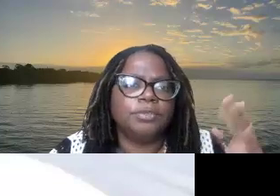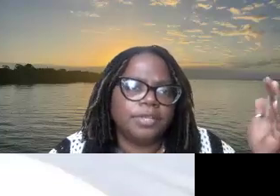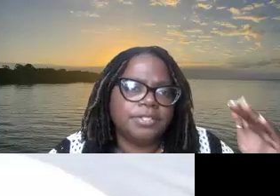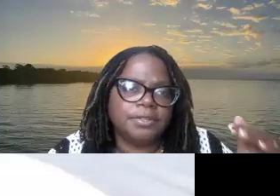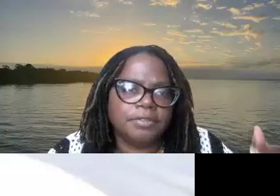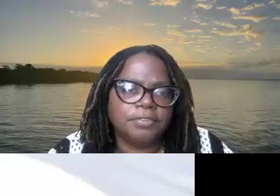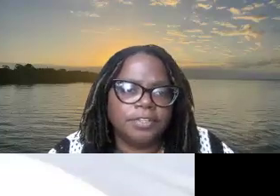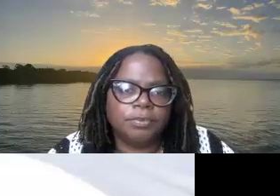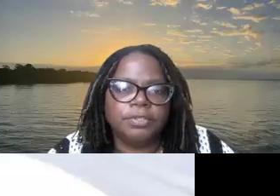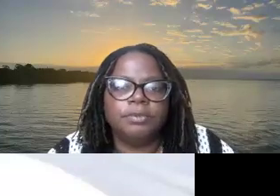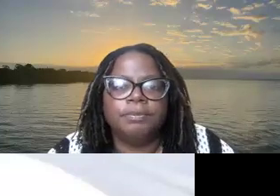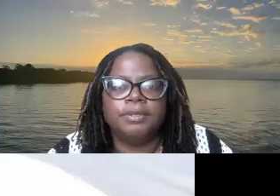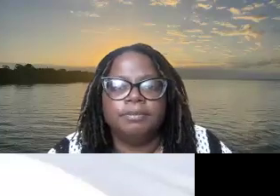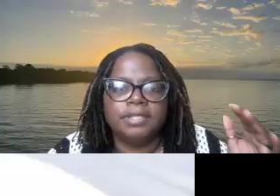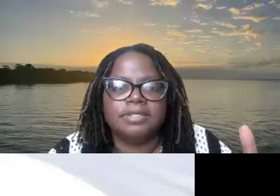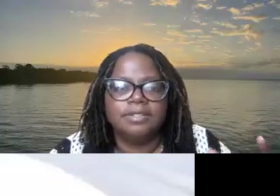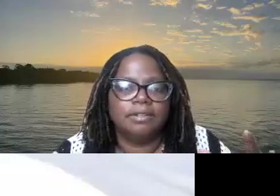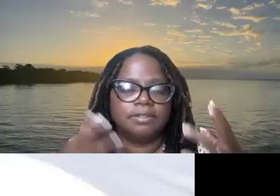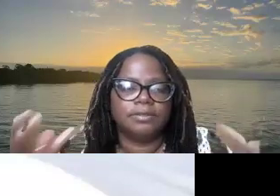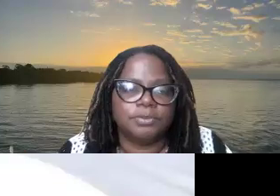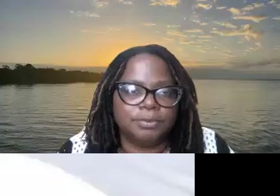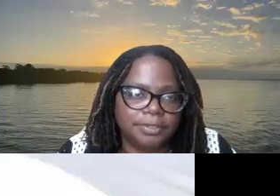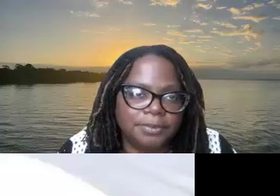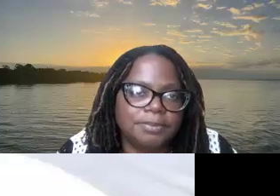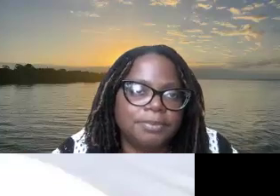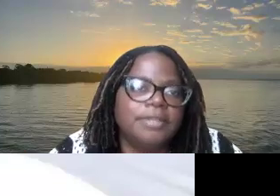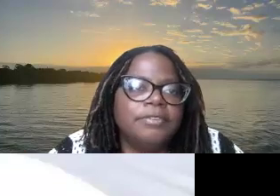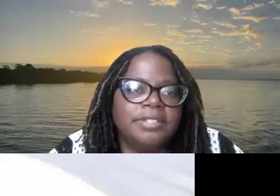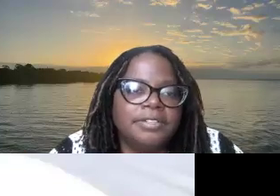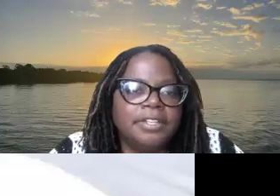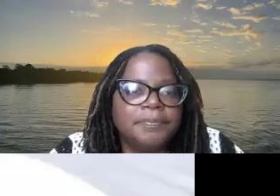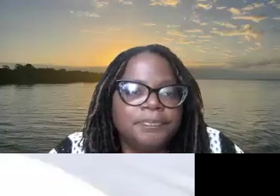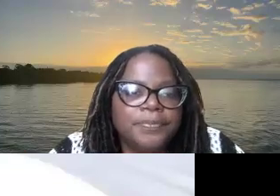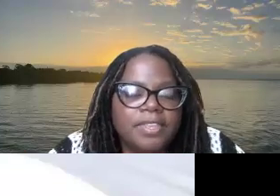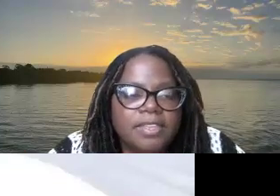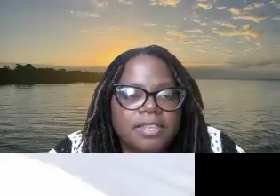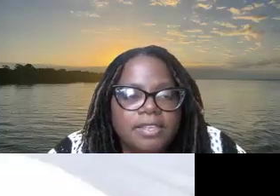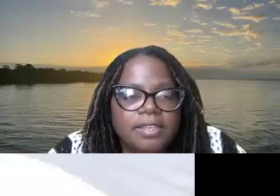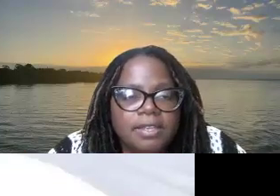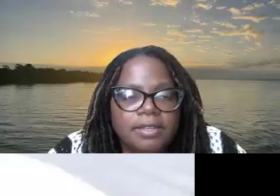meet the normal criteria for vendor procurement, but it meets our cultural procurement criteria.